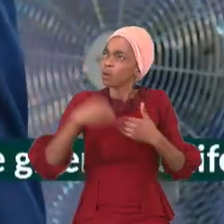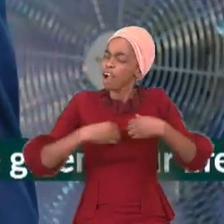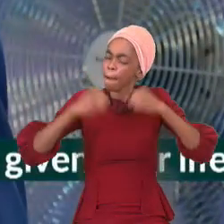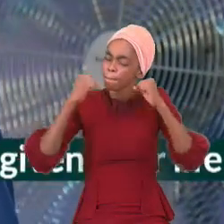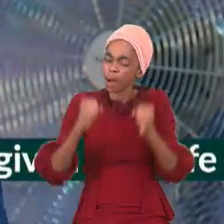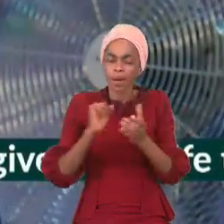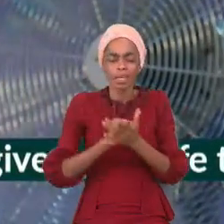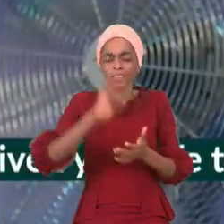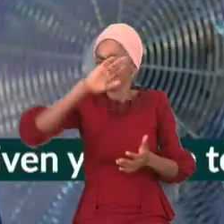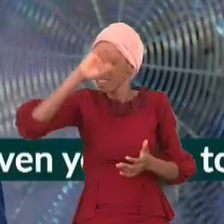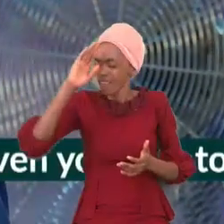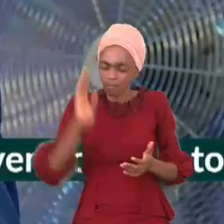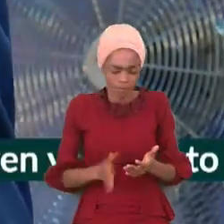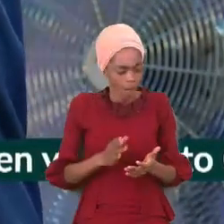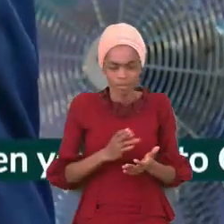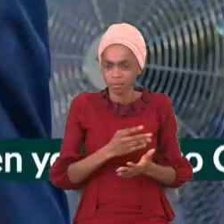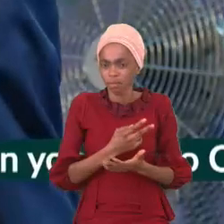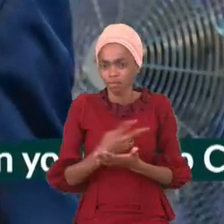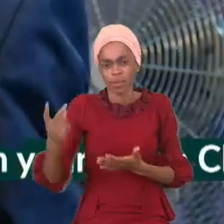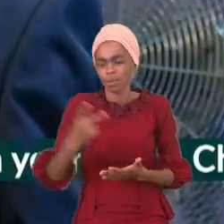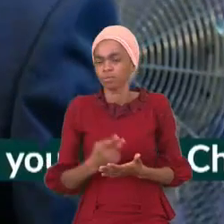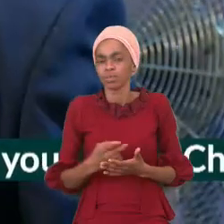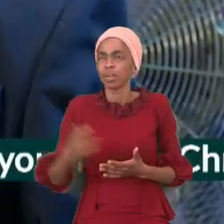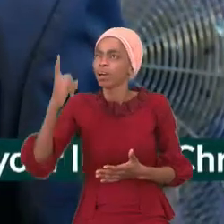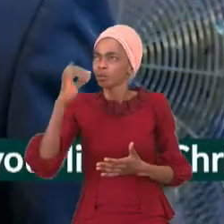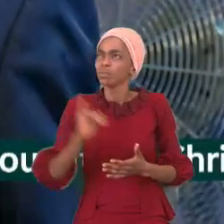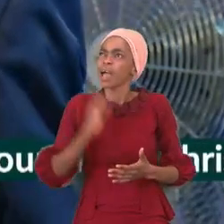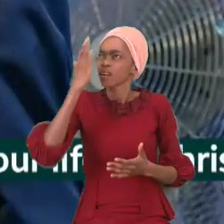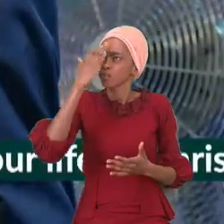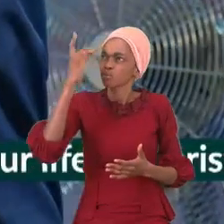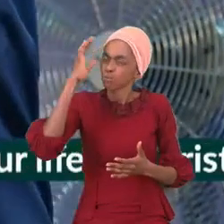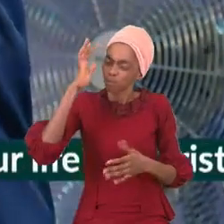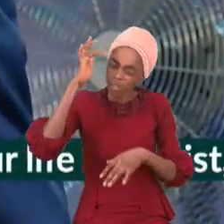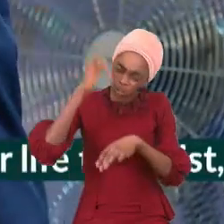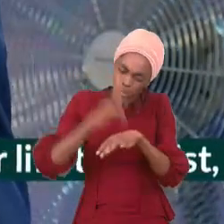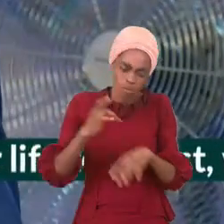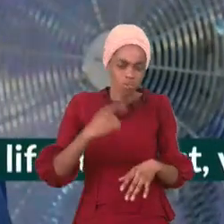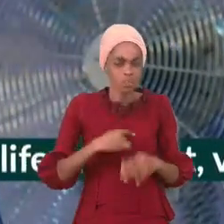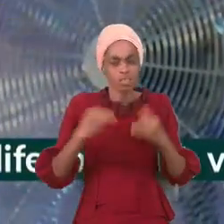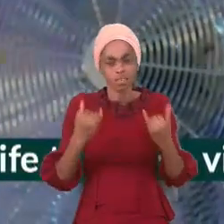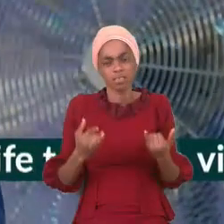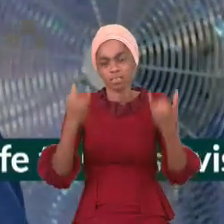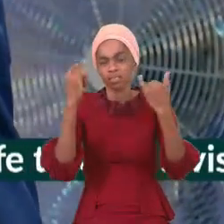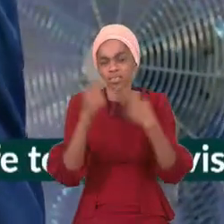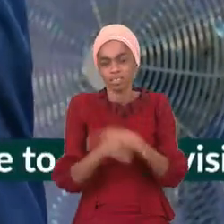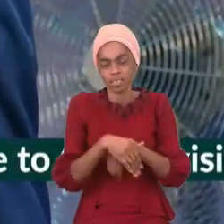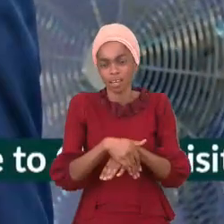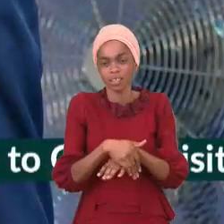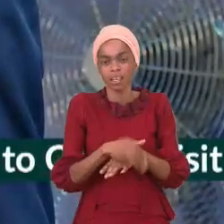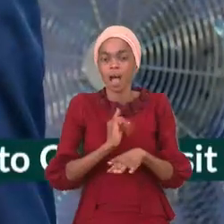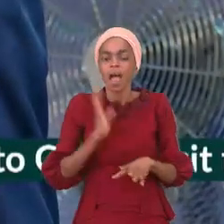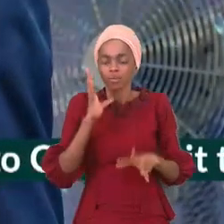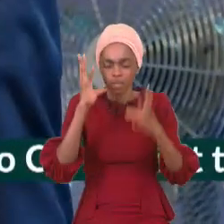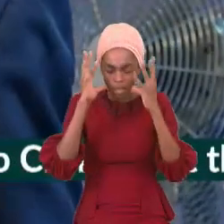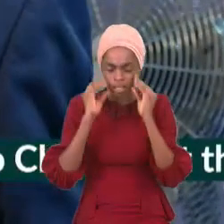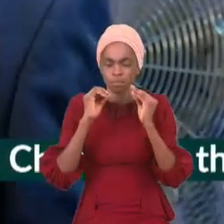And we are eager to experience the power that never fails this night, and you will